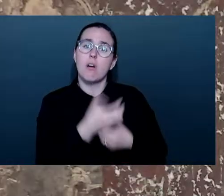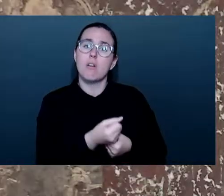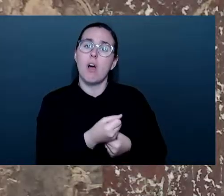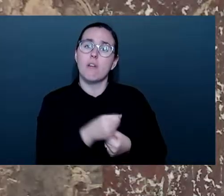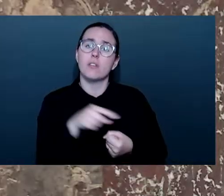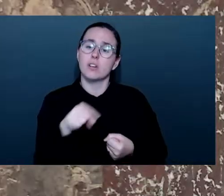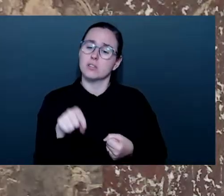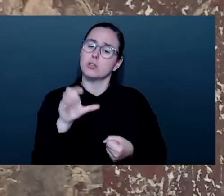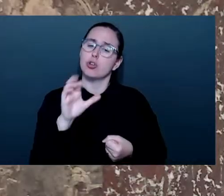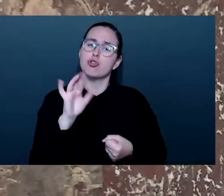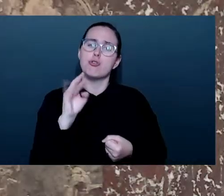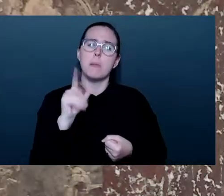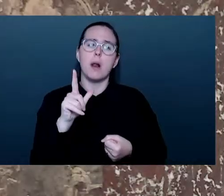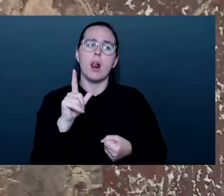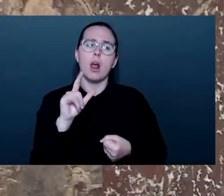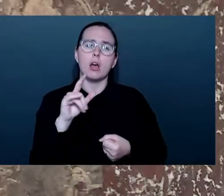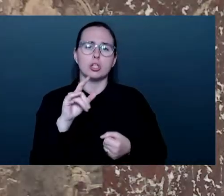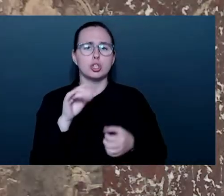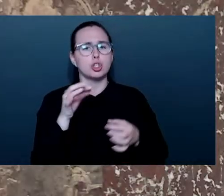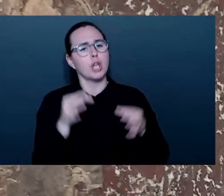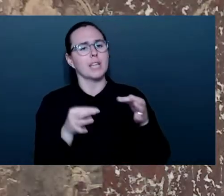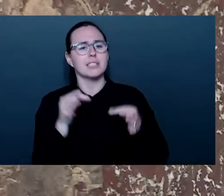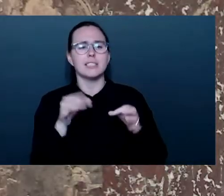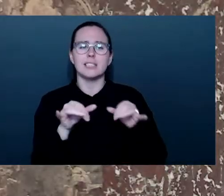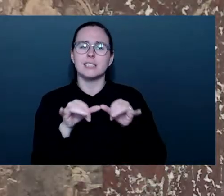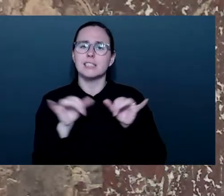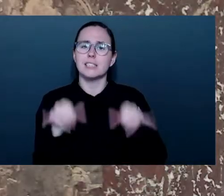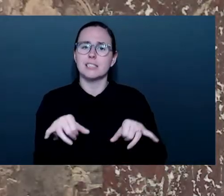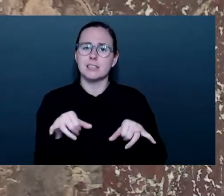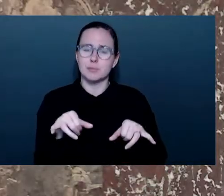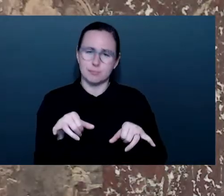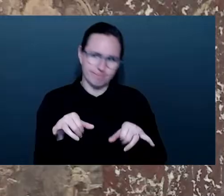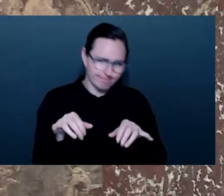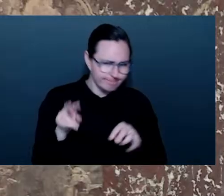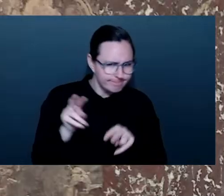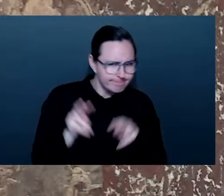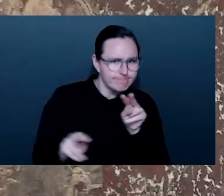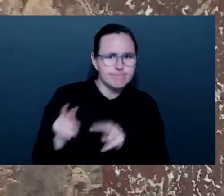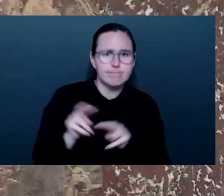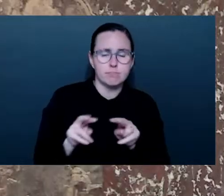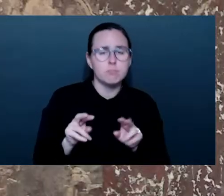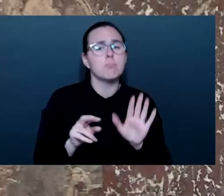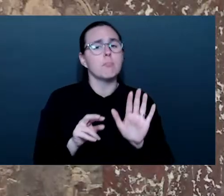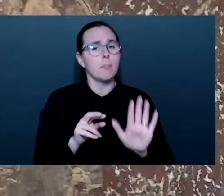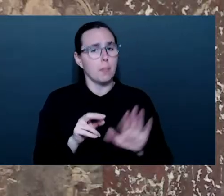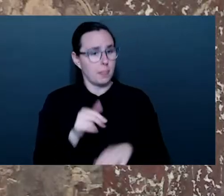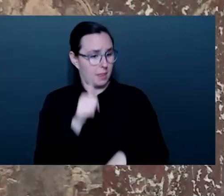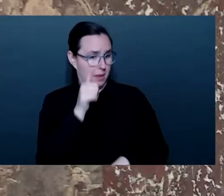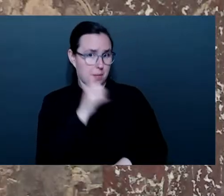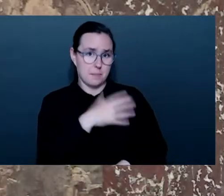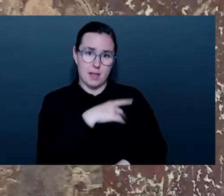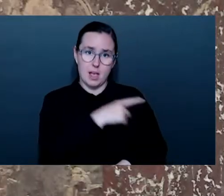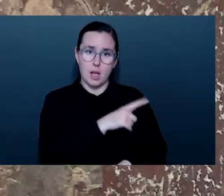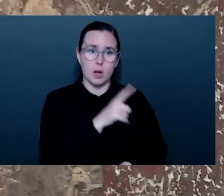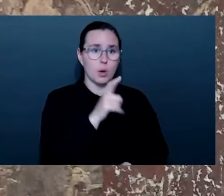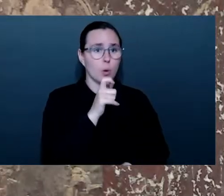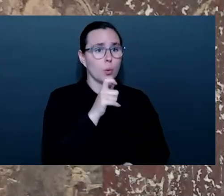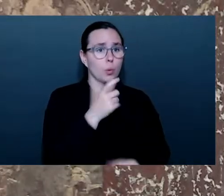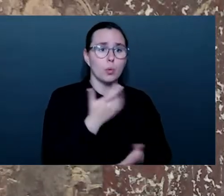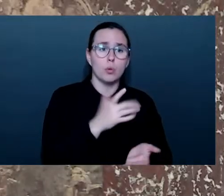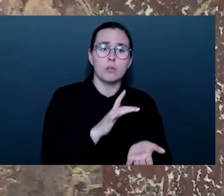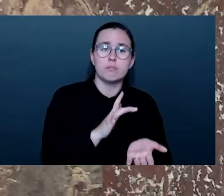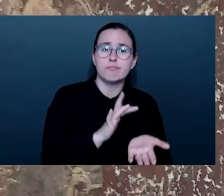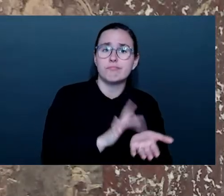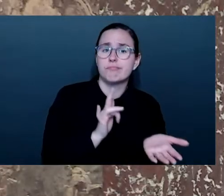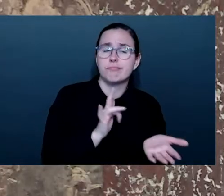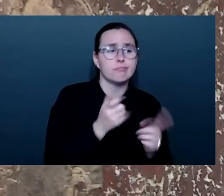communities, because men who assault their spouses awaiting sentencing are released back into community and kill their partners, bail them to